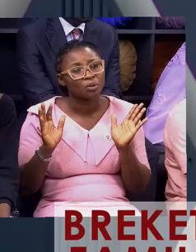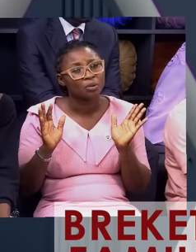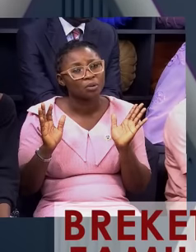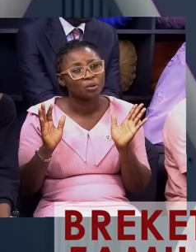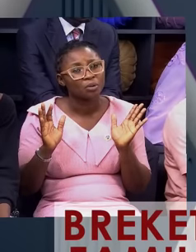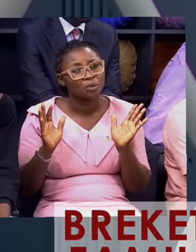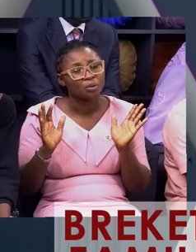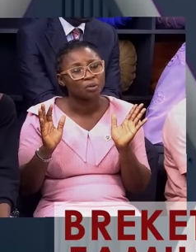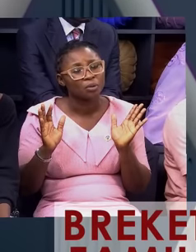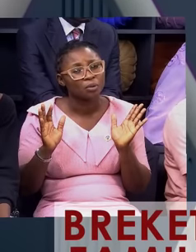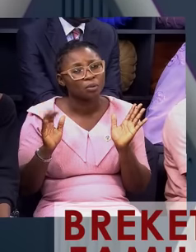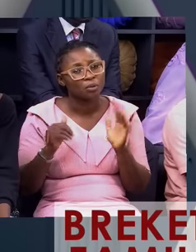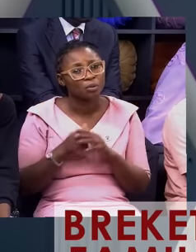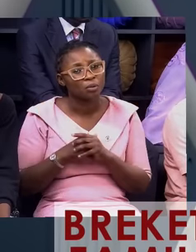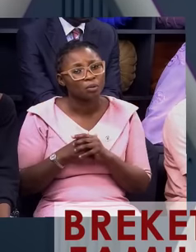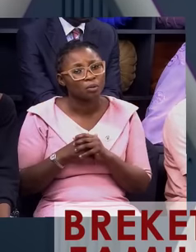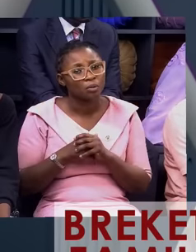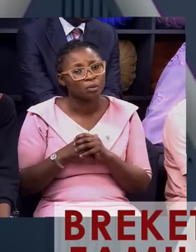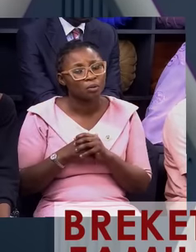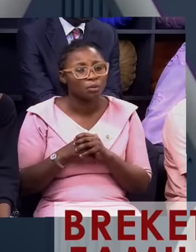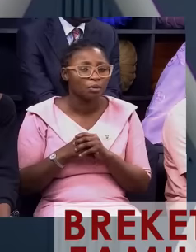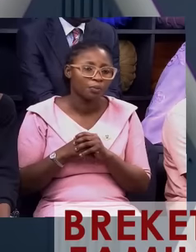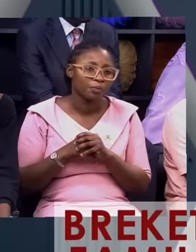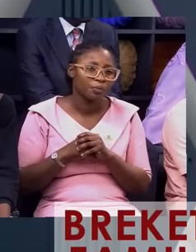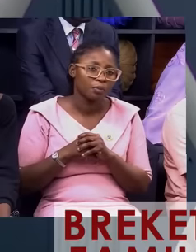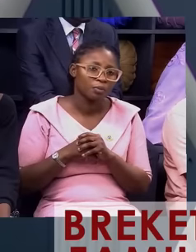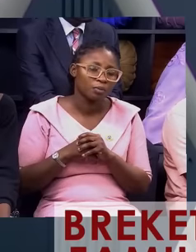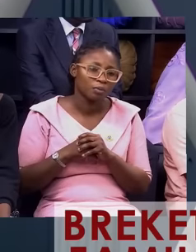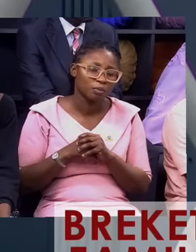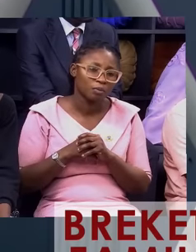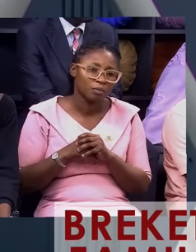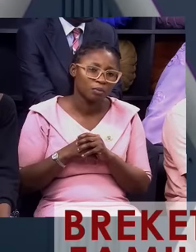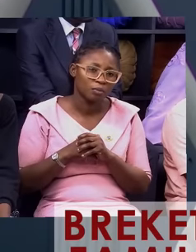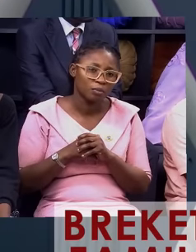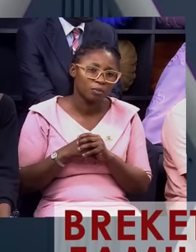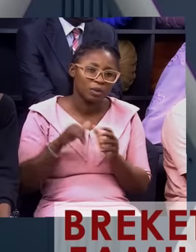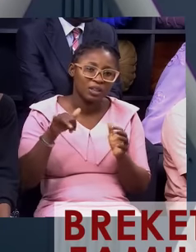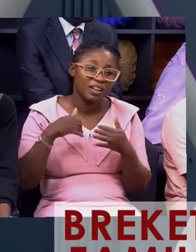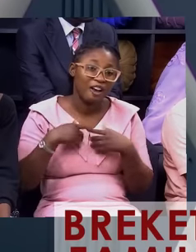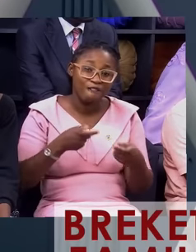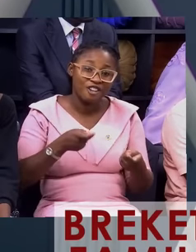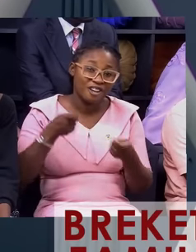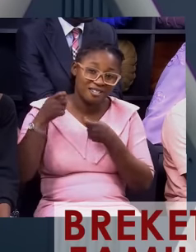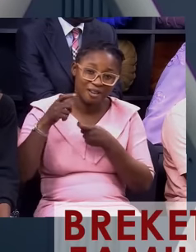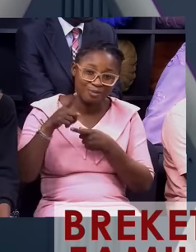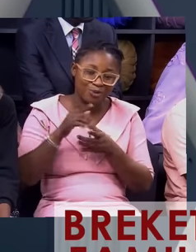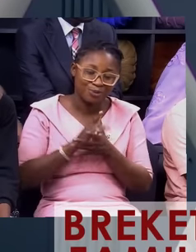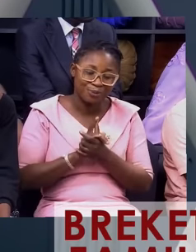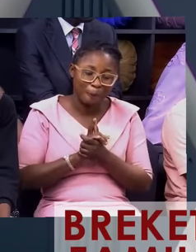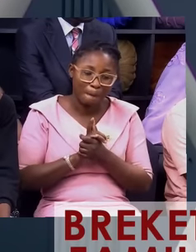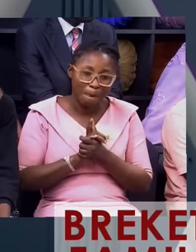don't this kidnapper they don't kidnap